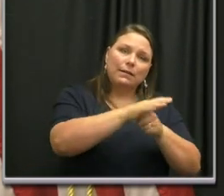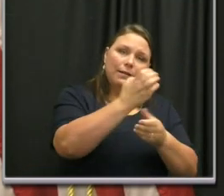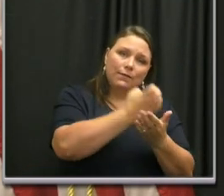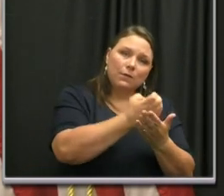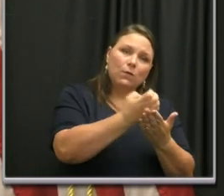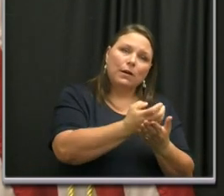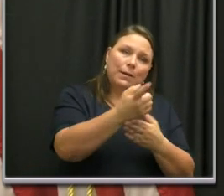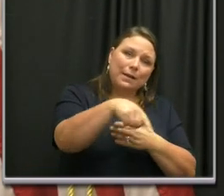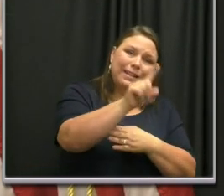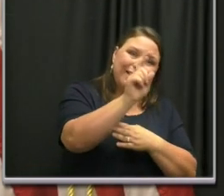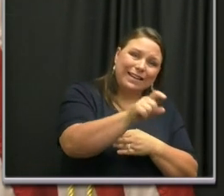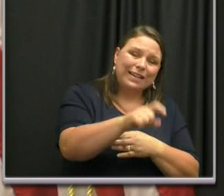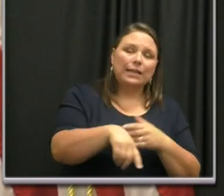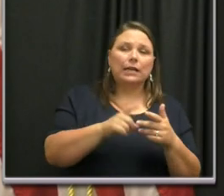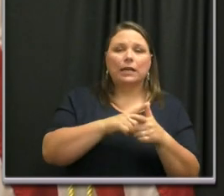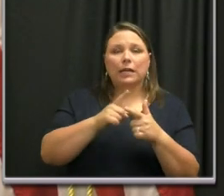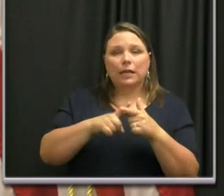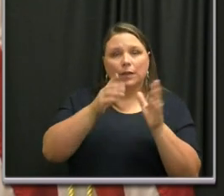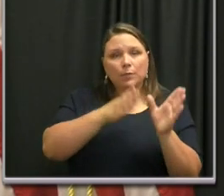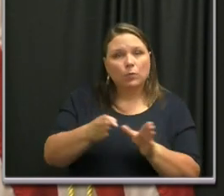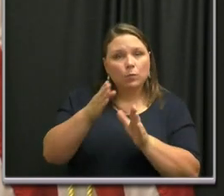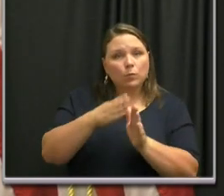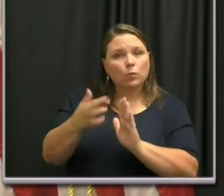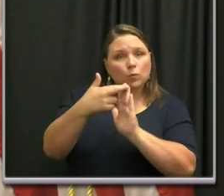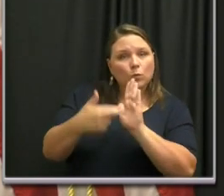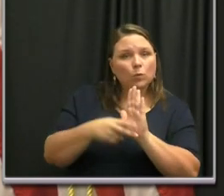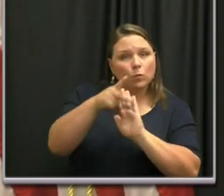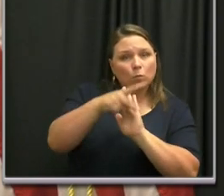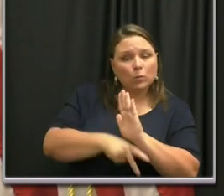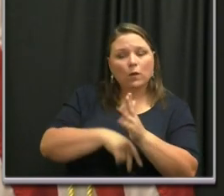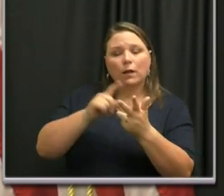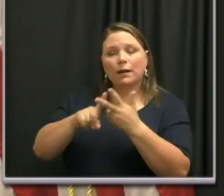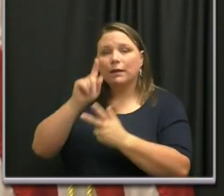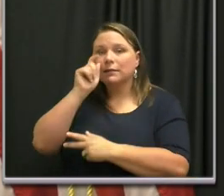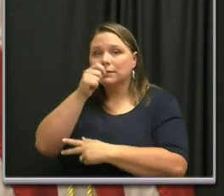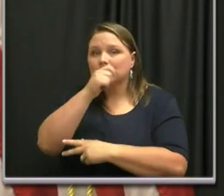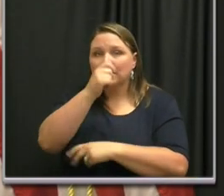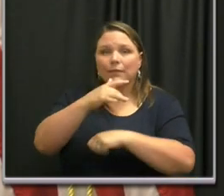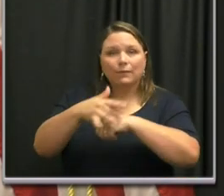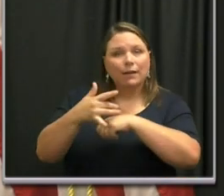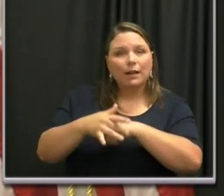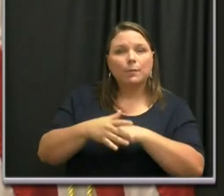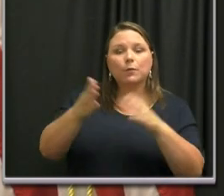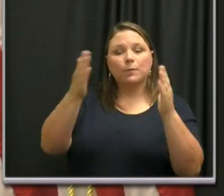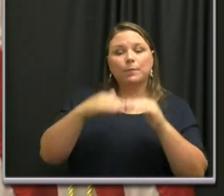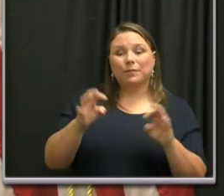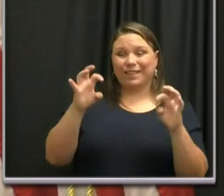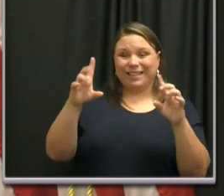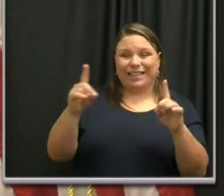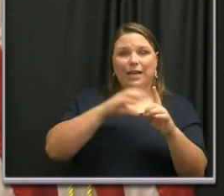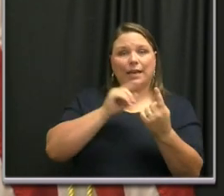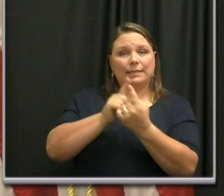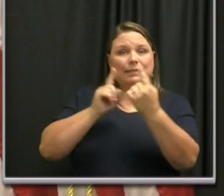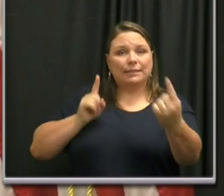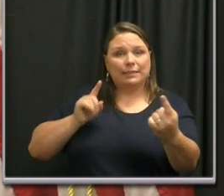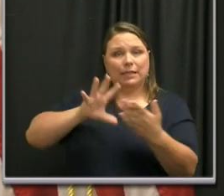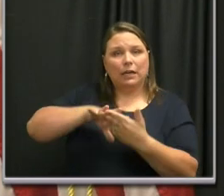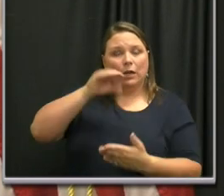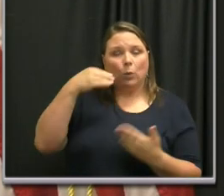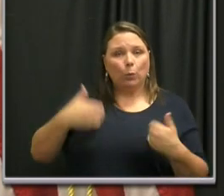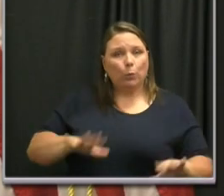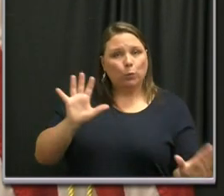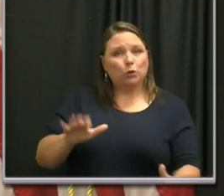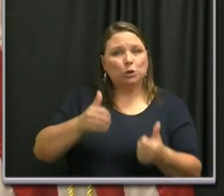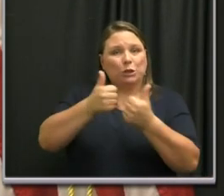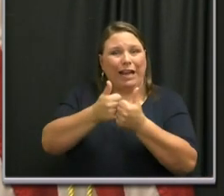the equipment that they need, the protocols and the testing to get restarted. We've got to get the economy restarted. Education and distance learning is clearly going to be a challenge. I